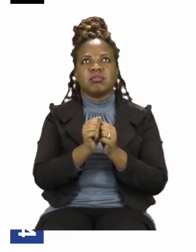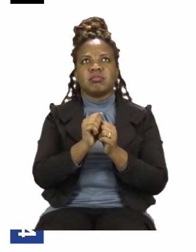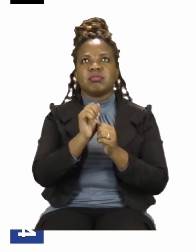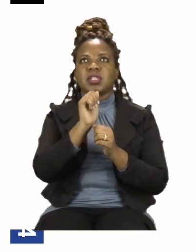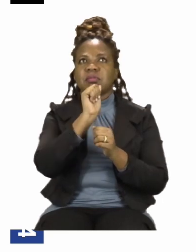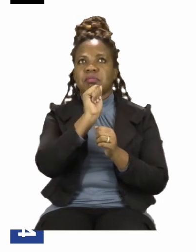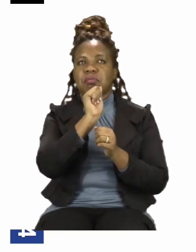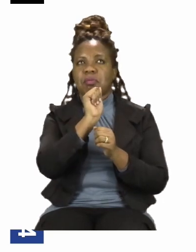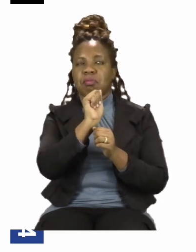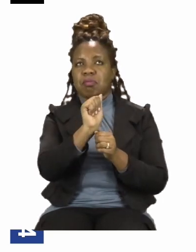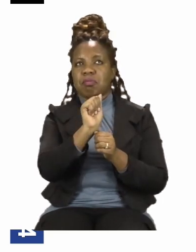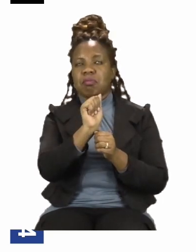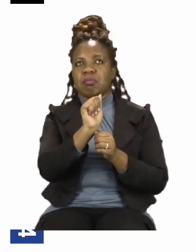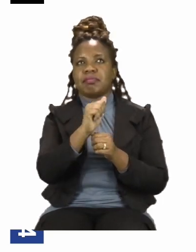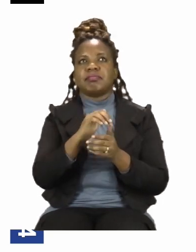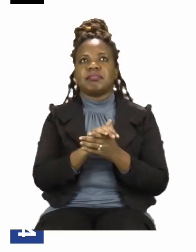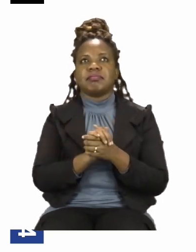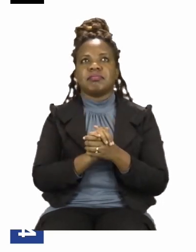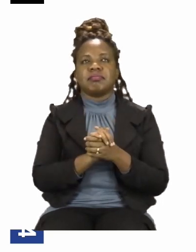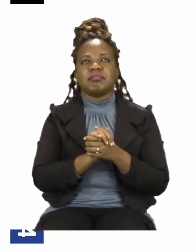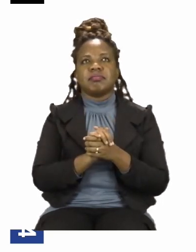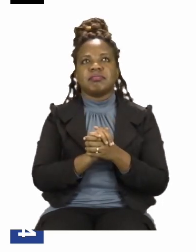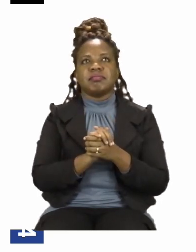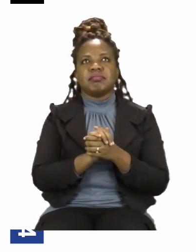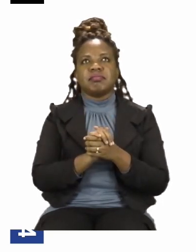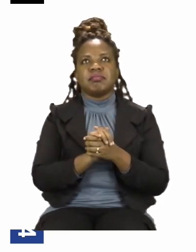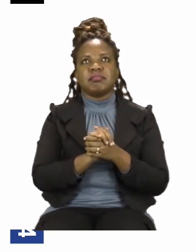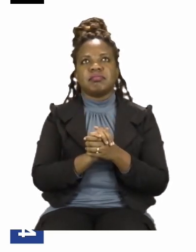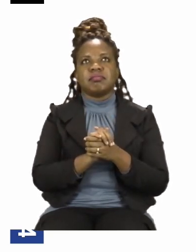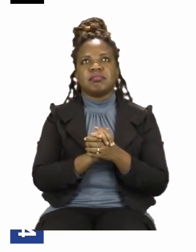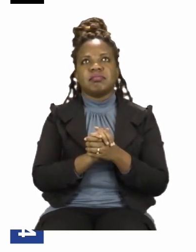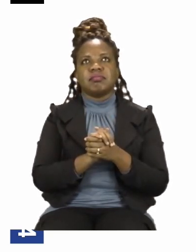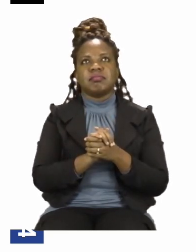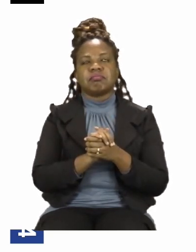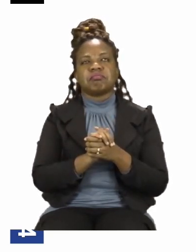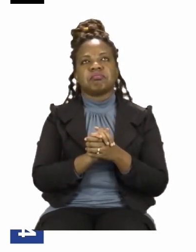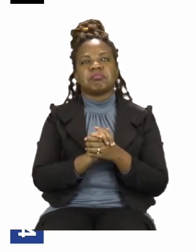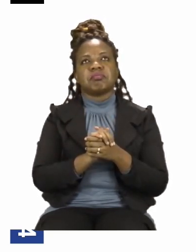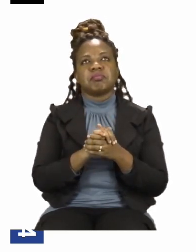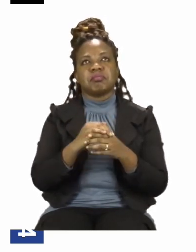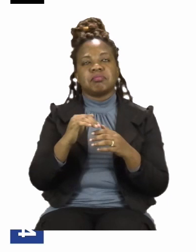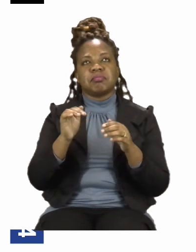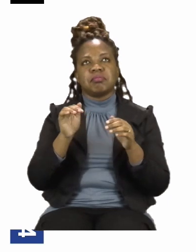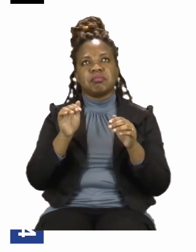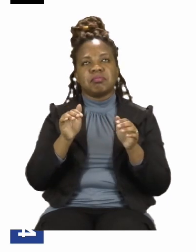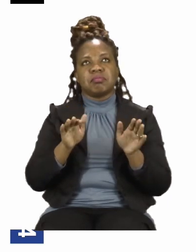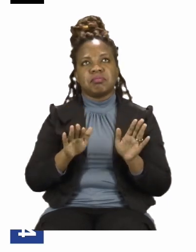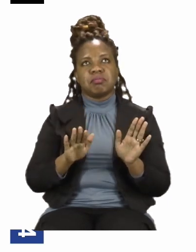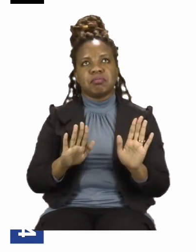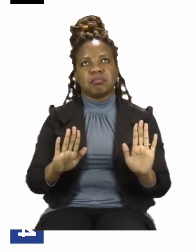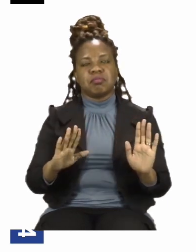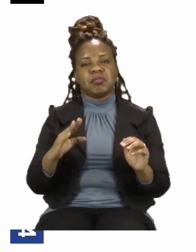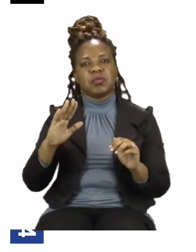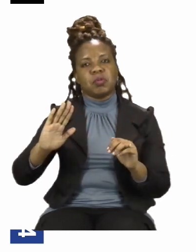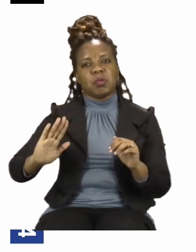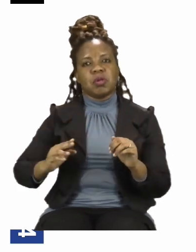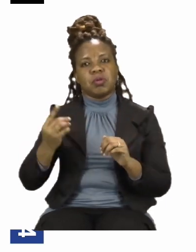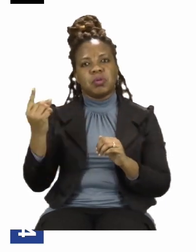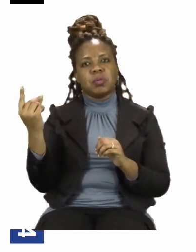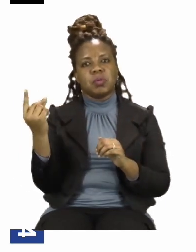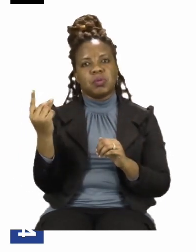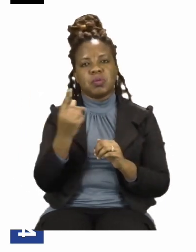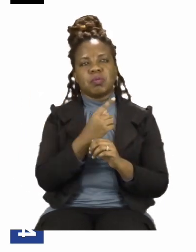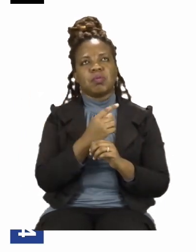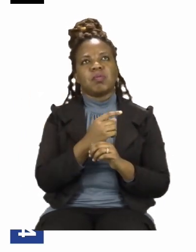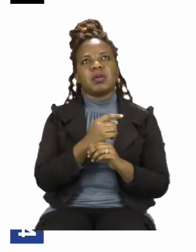kite. Remember, you only have $10, 10 Namibian dollars. So it